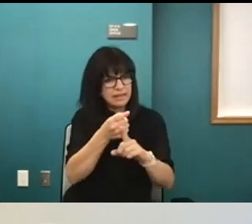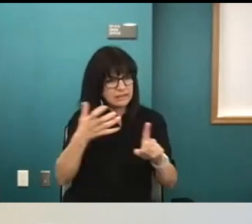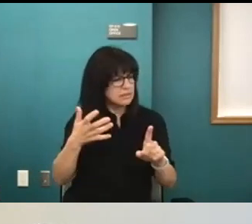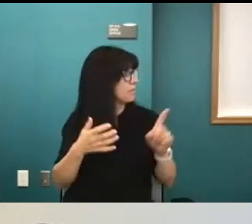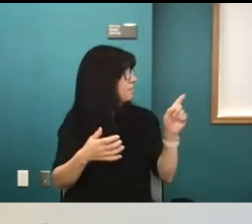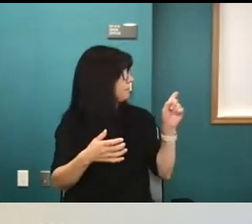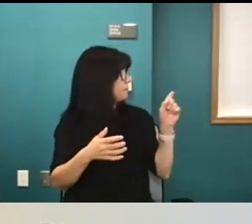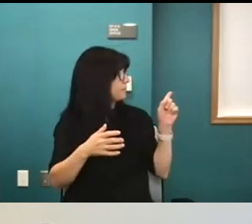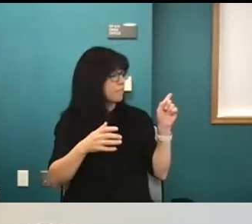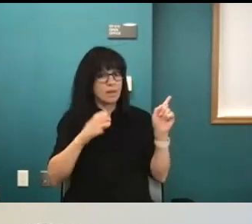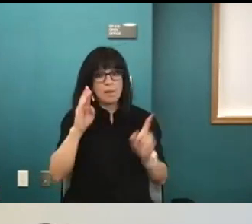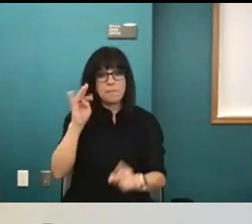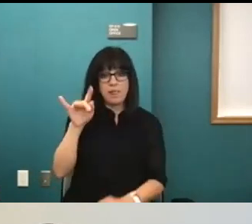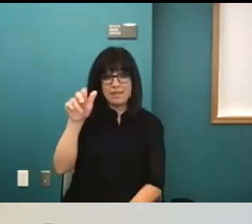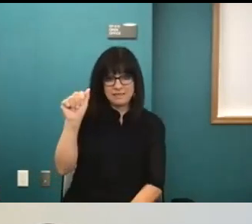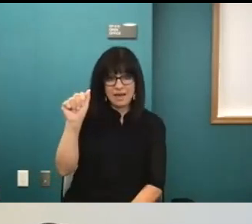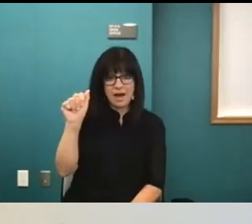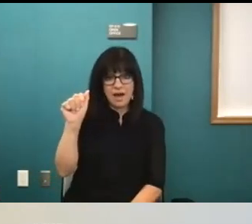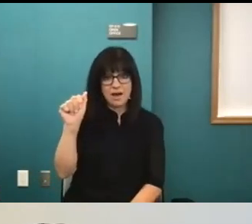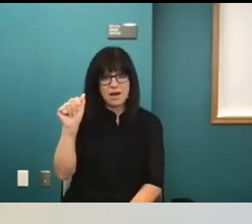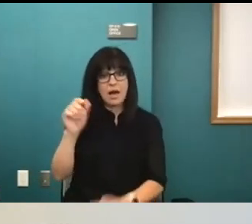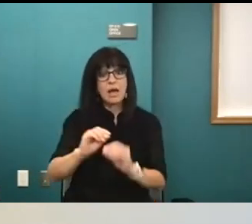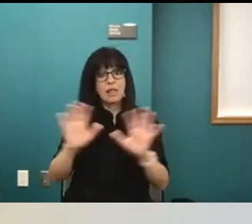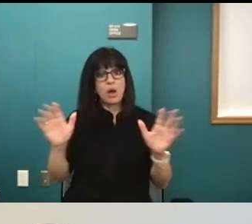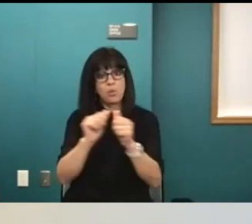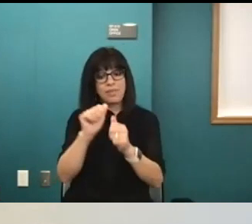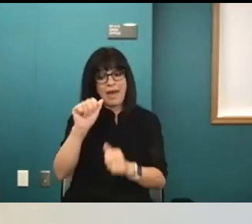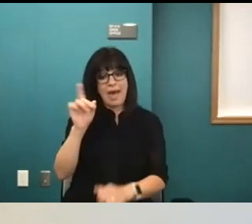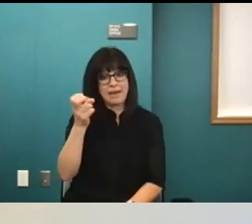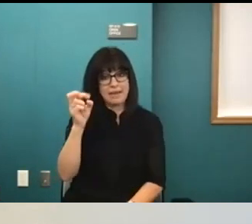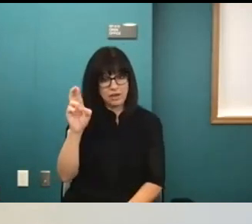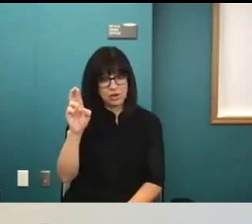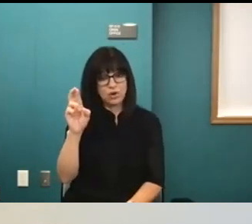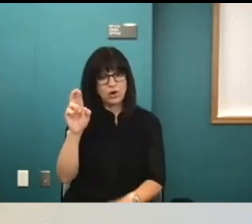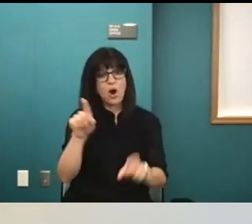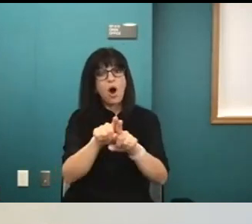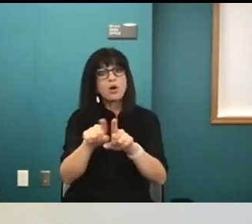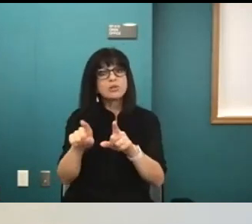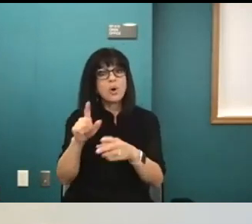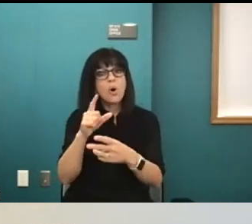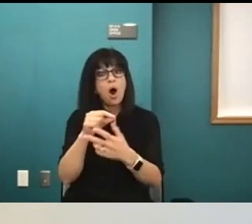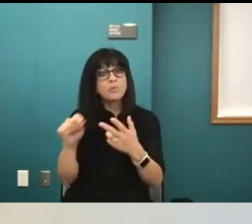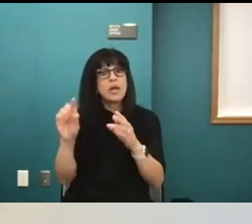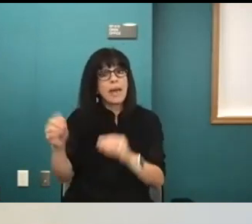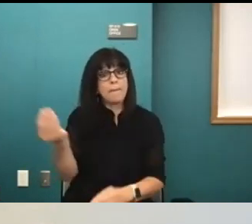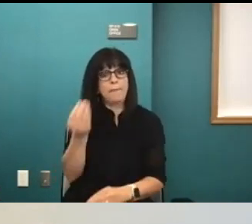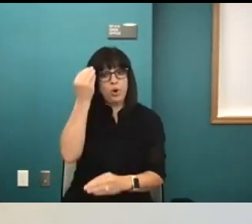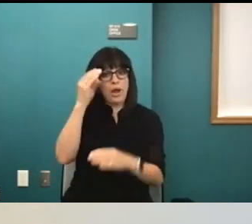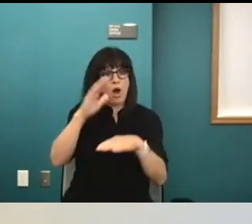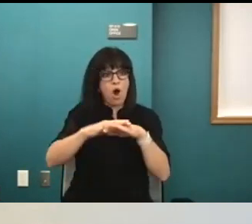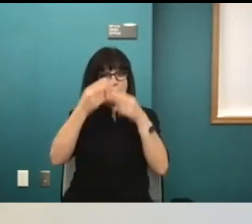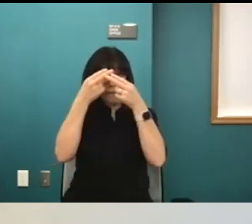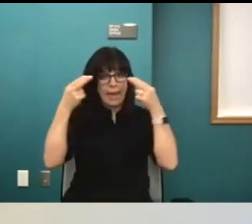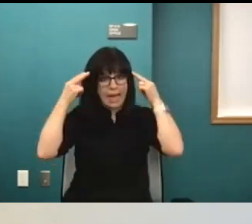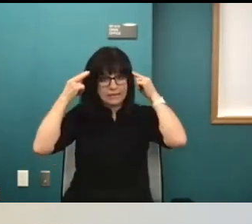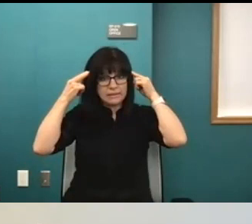Josh, I wanted to clarify also, with the Adhere, they also have the option to put it on a soft band. So if they do have